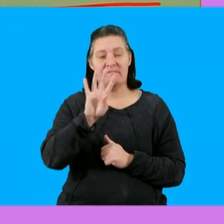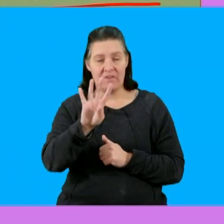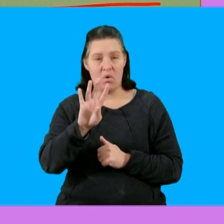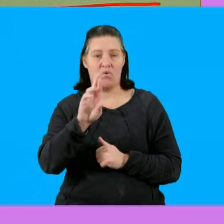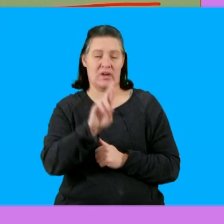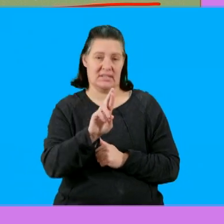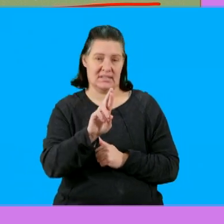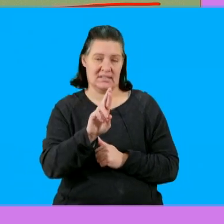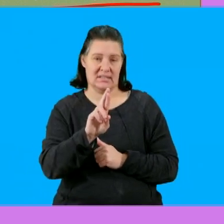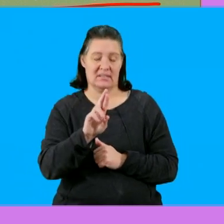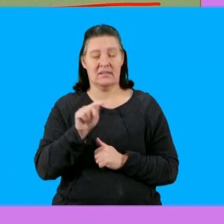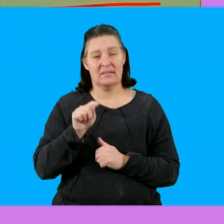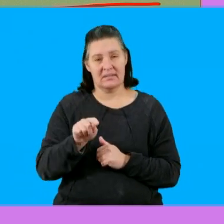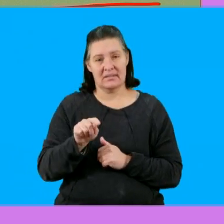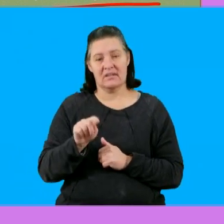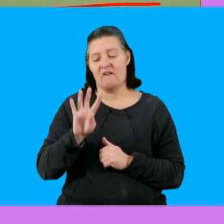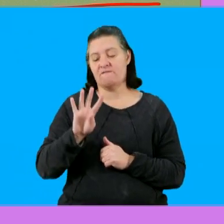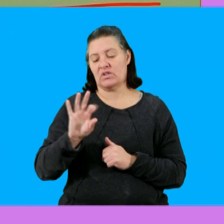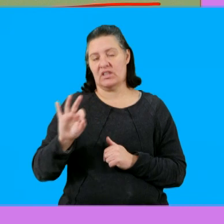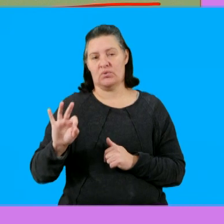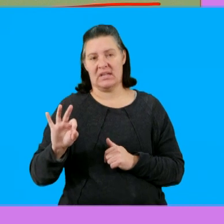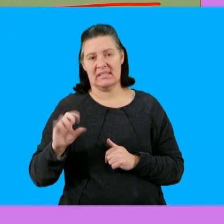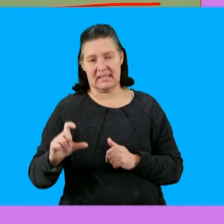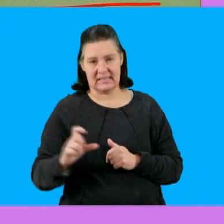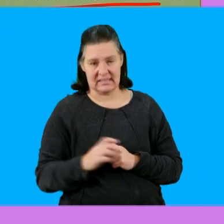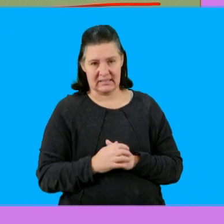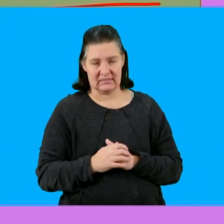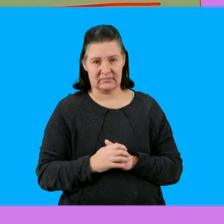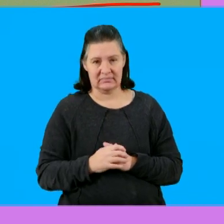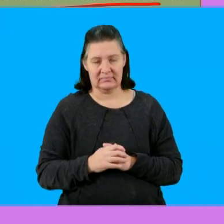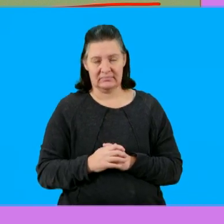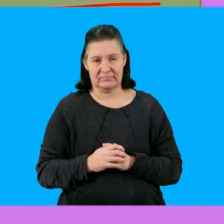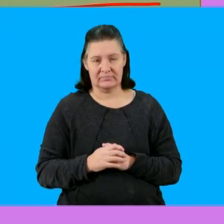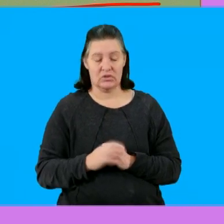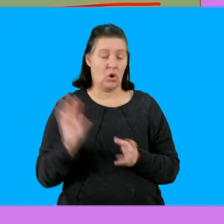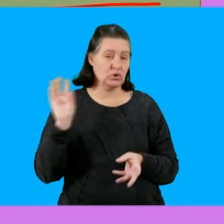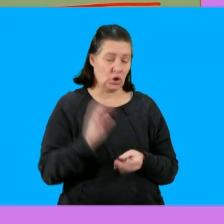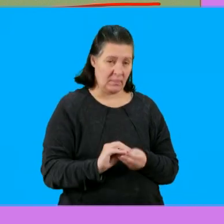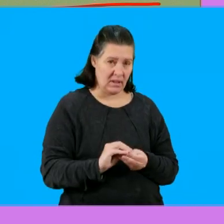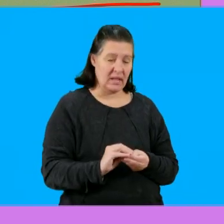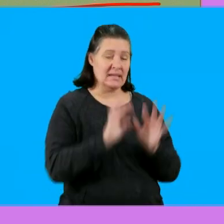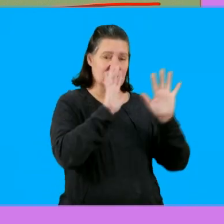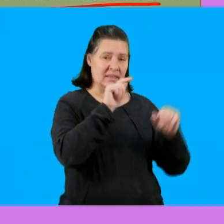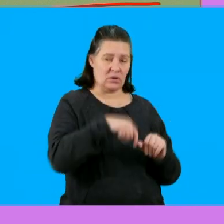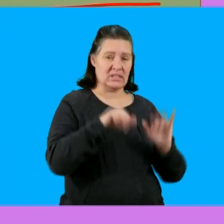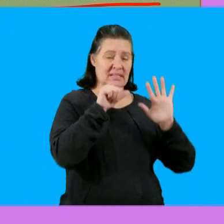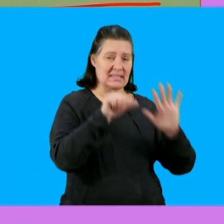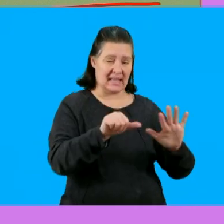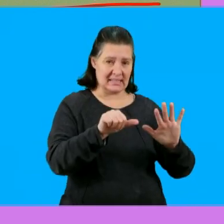254 rand and 43 cents. Right, so I took the total amount payable,